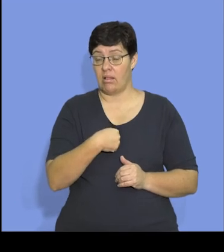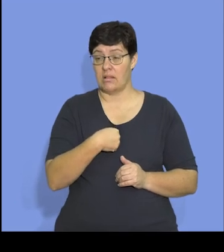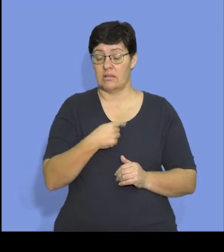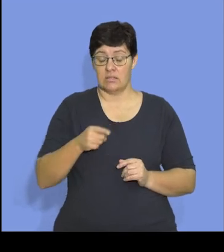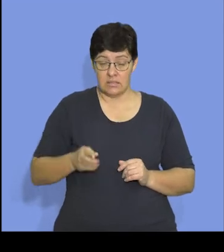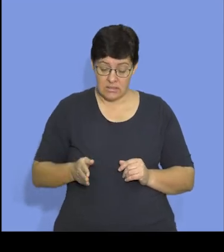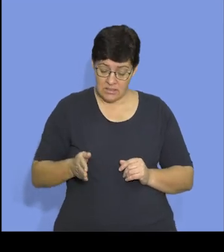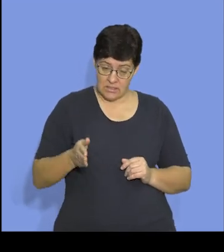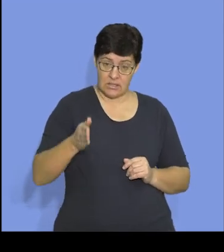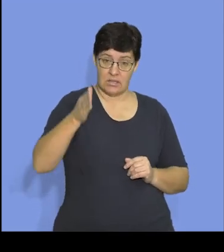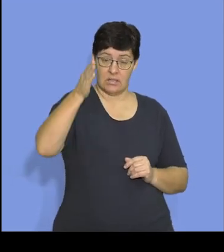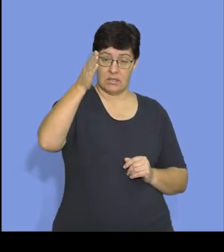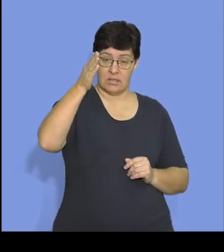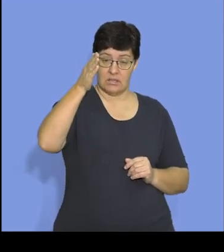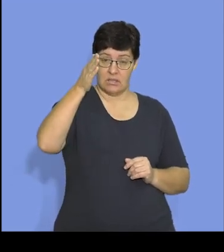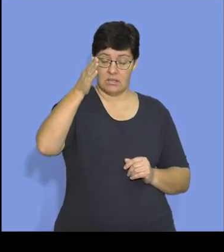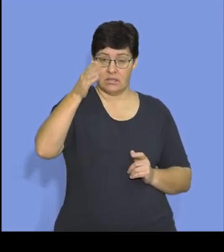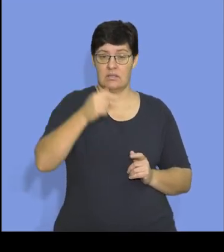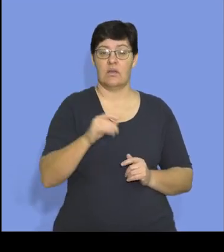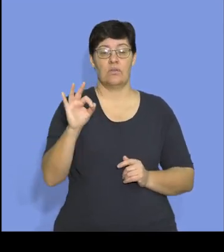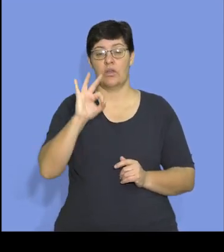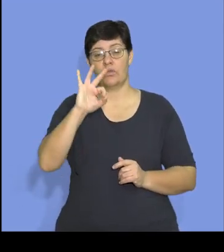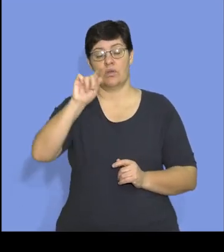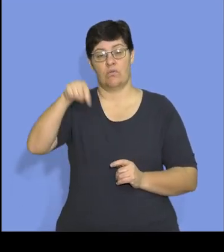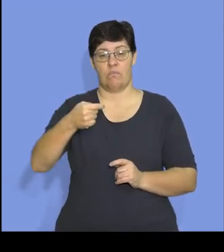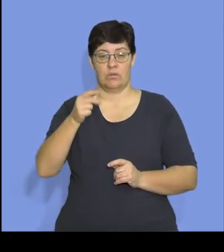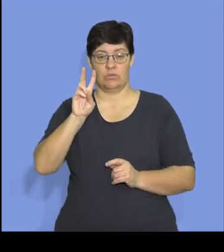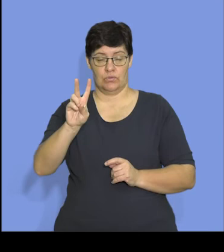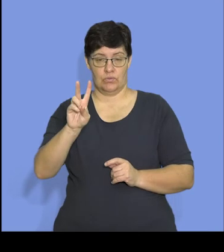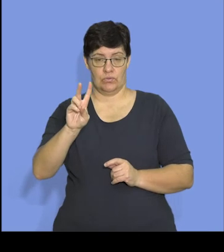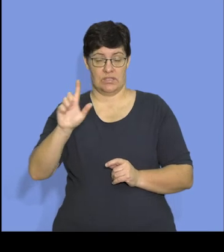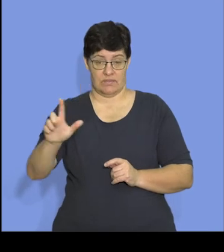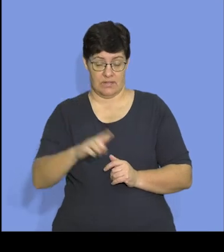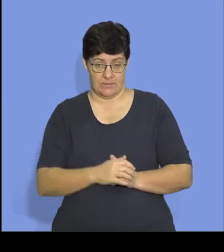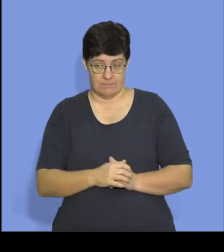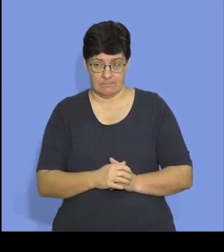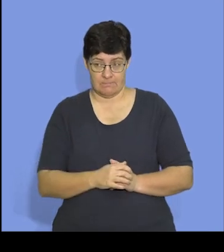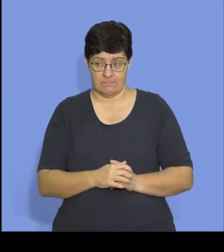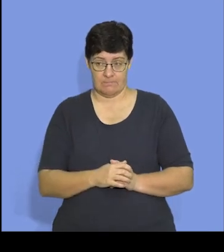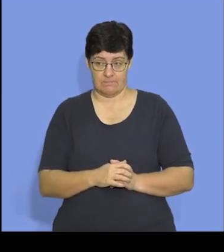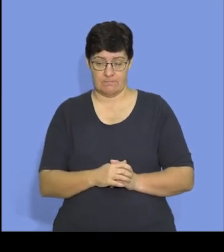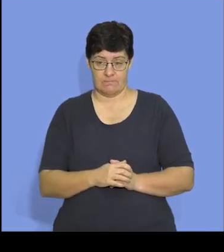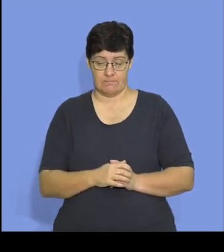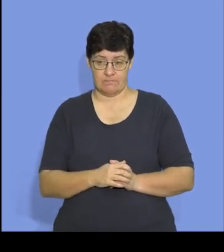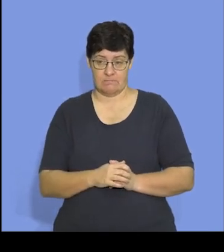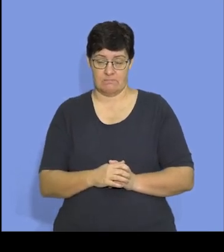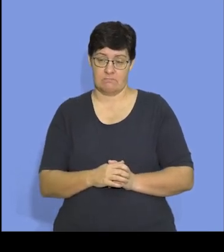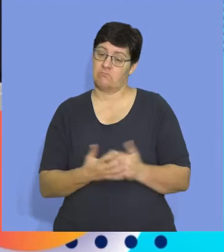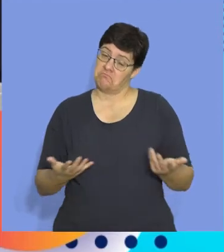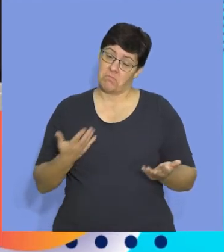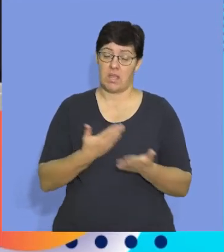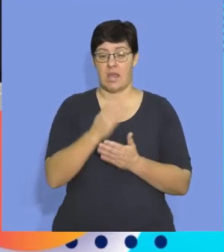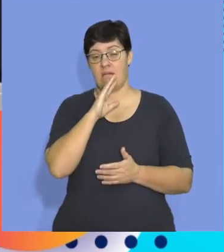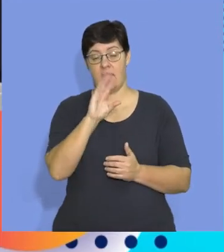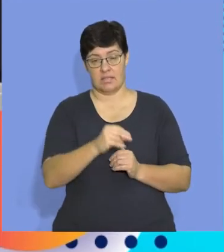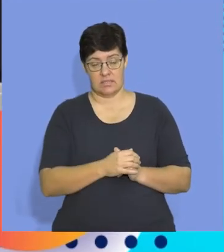this time is 3,27. What I could have also asked you